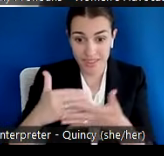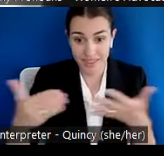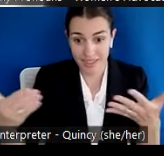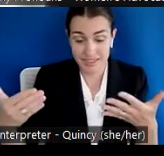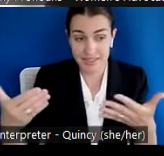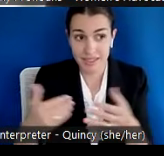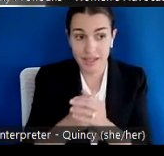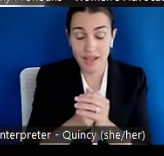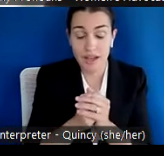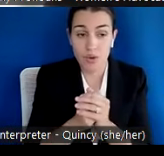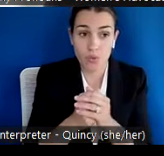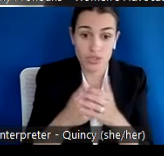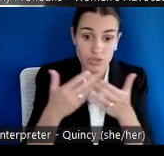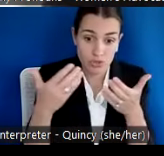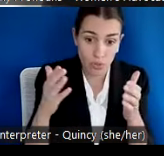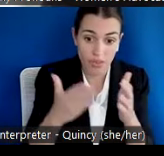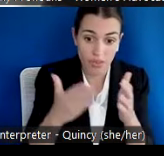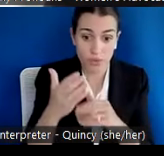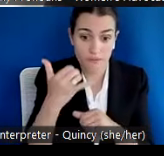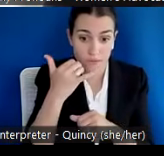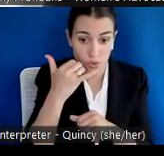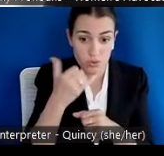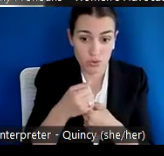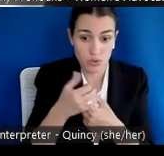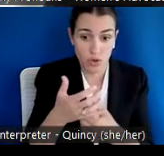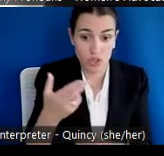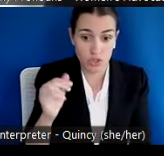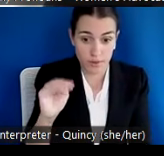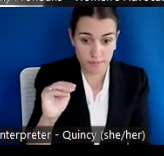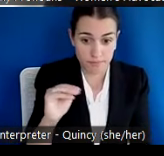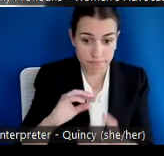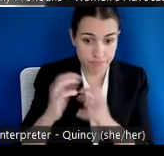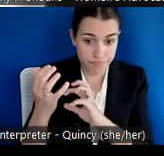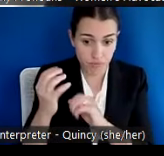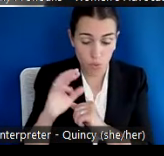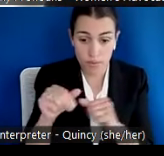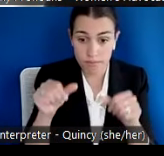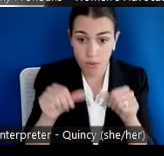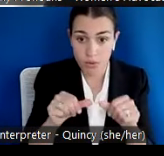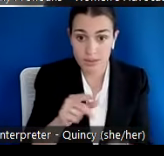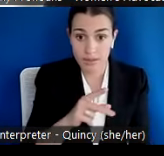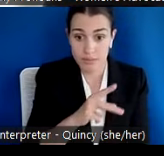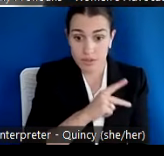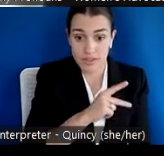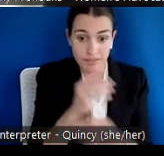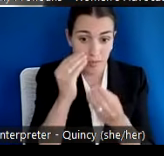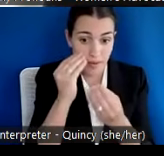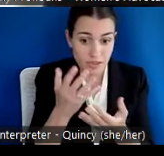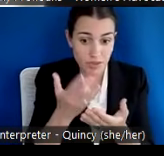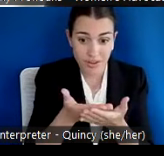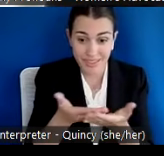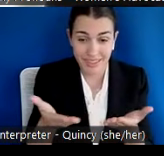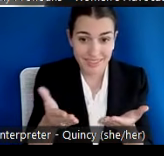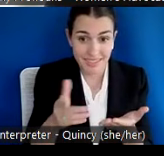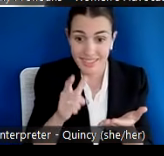to cause harm, or post personal information or things that they didn't have